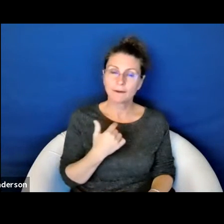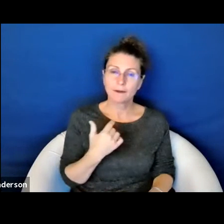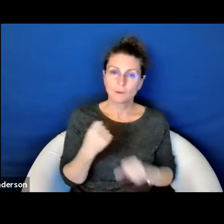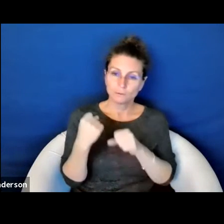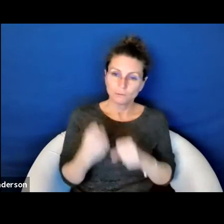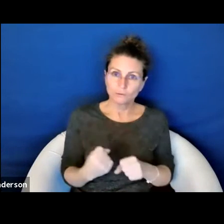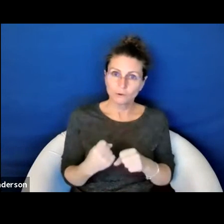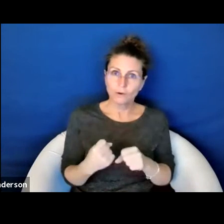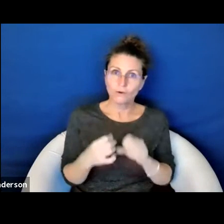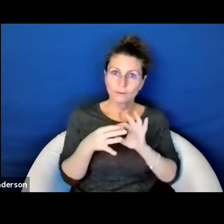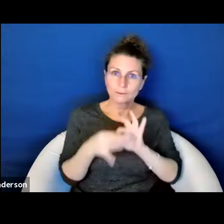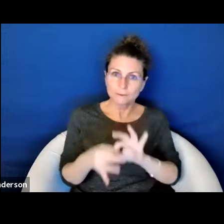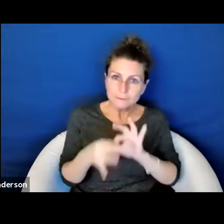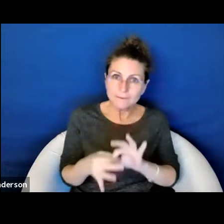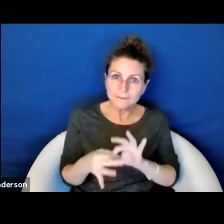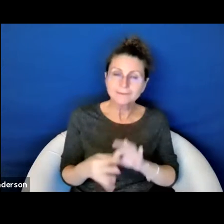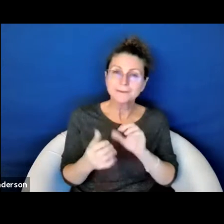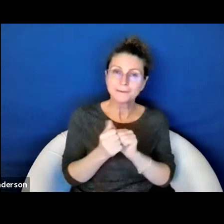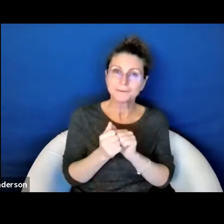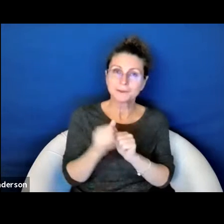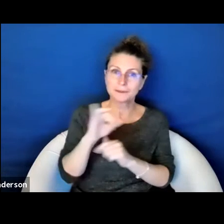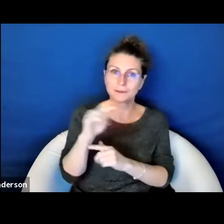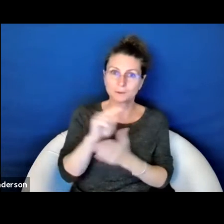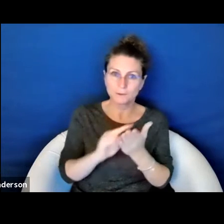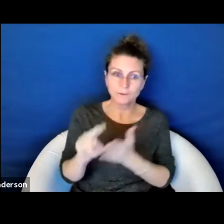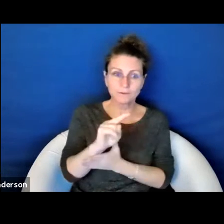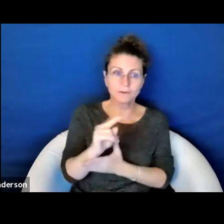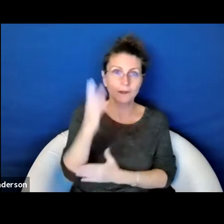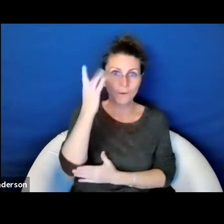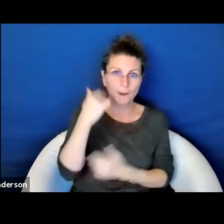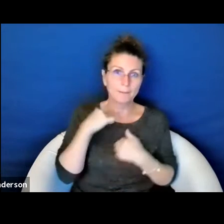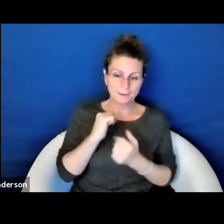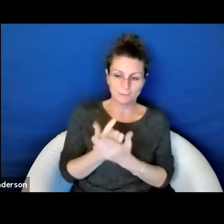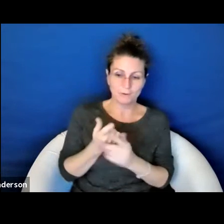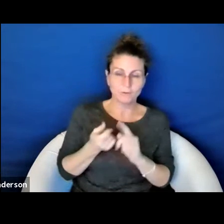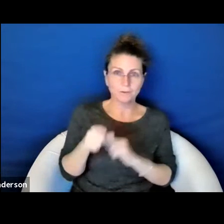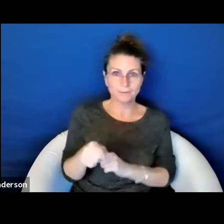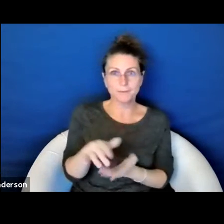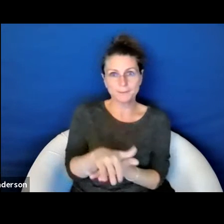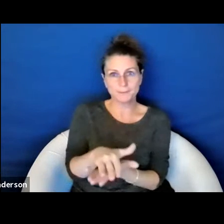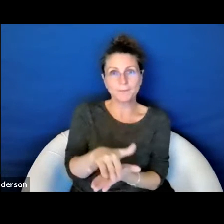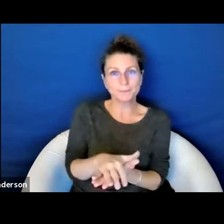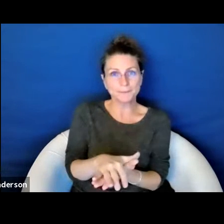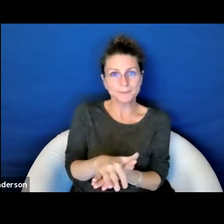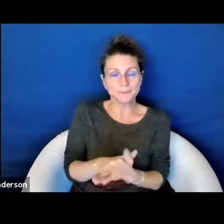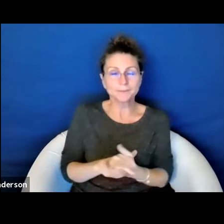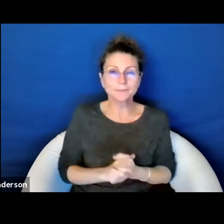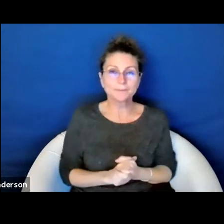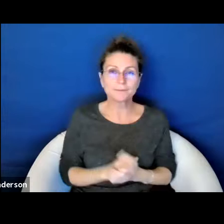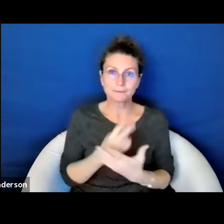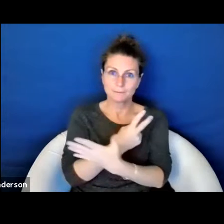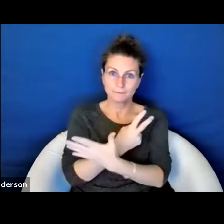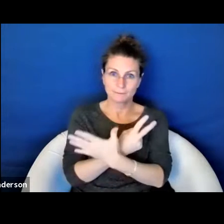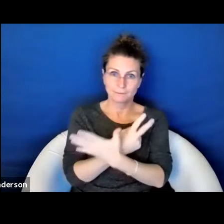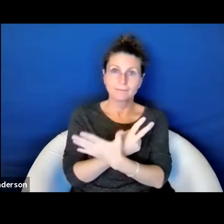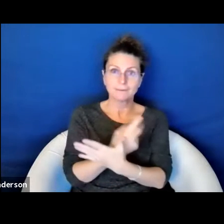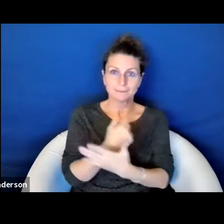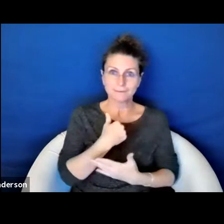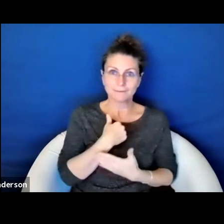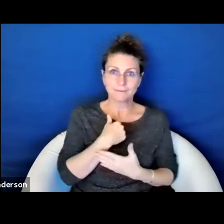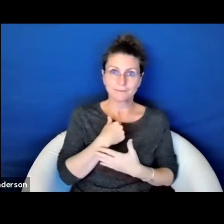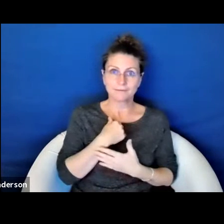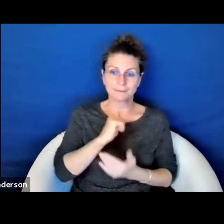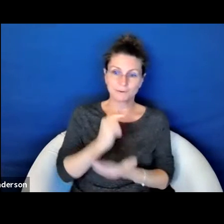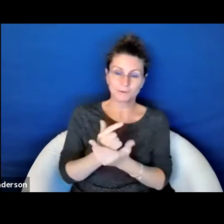with York University because this is my alma mater. I did my grad school in York University, and